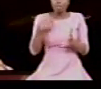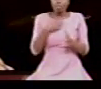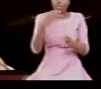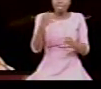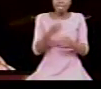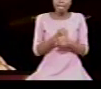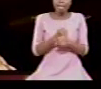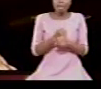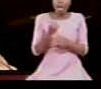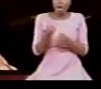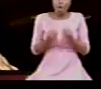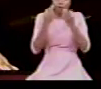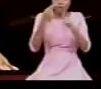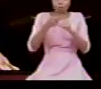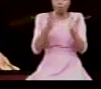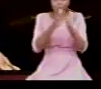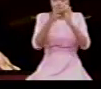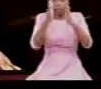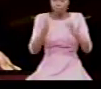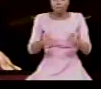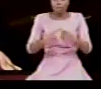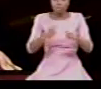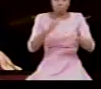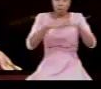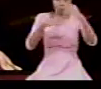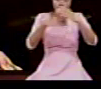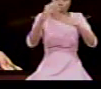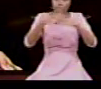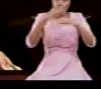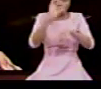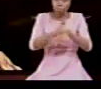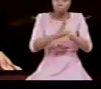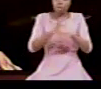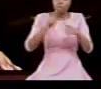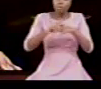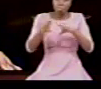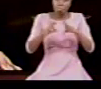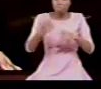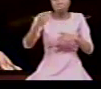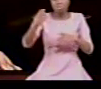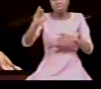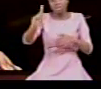from Christians to be church, to execute GCK,